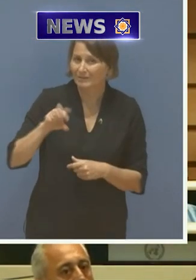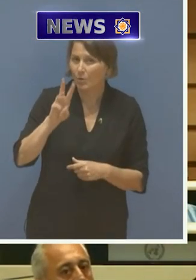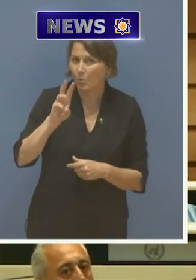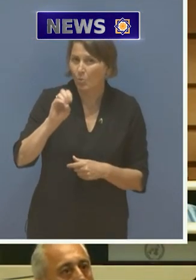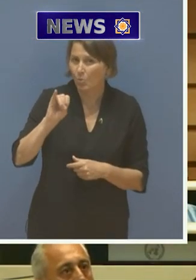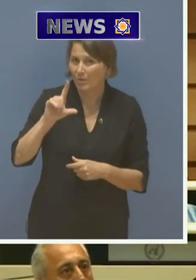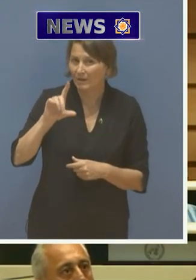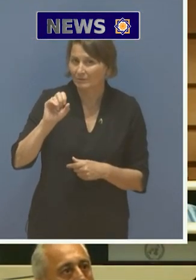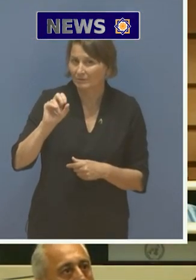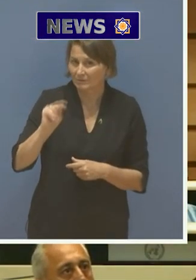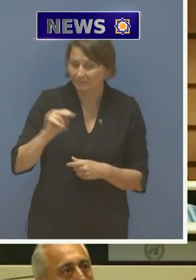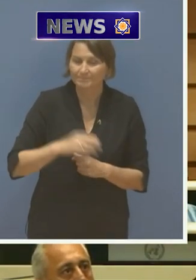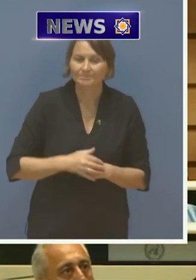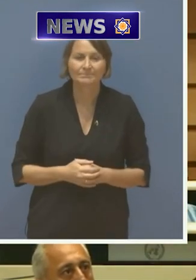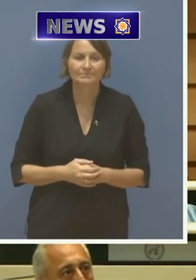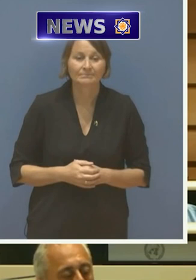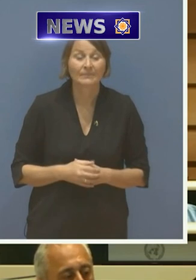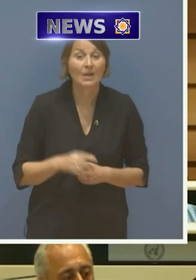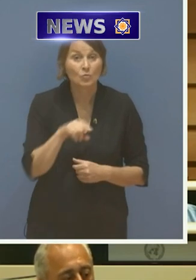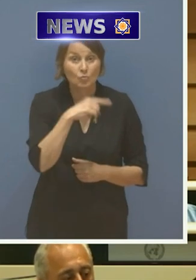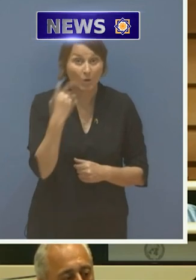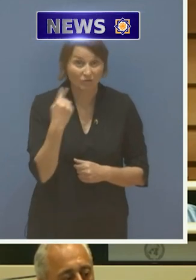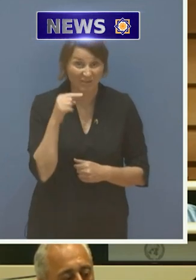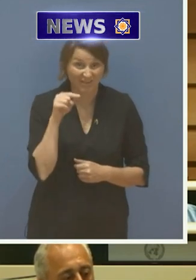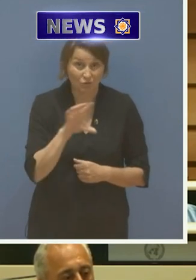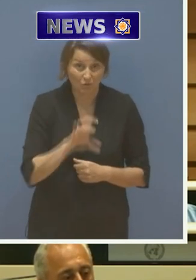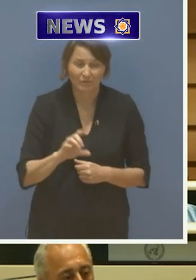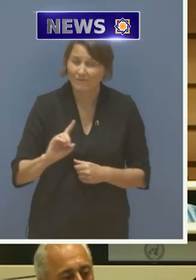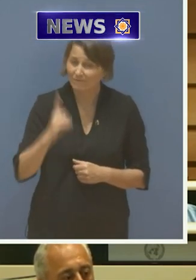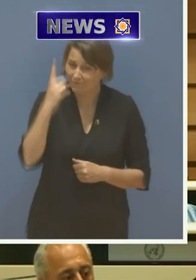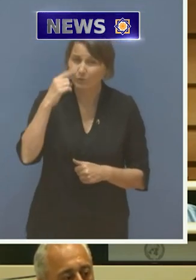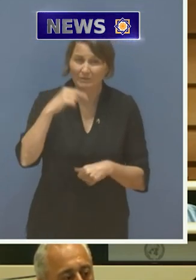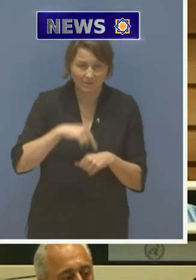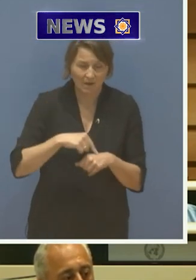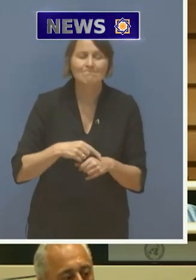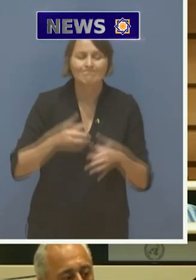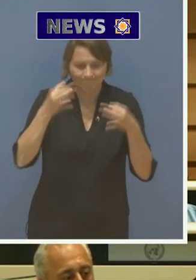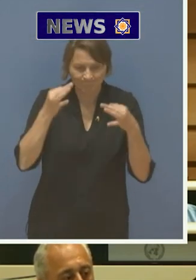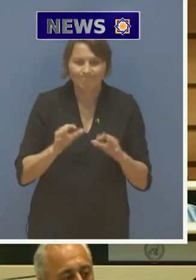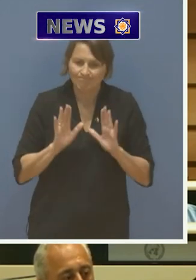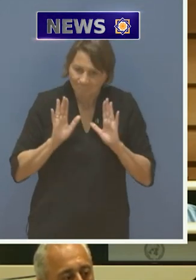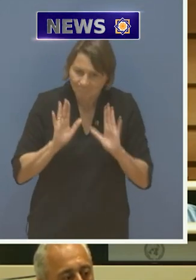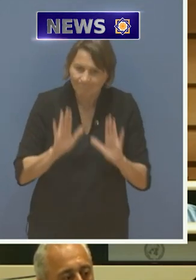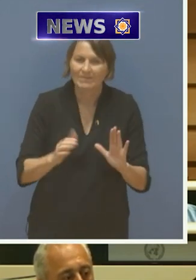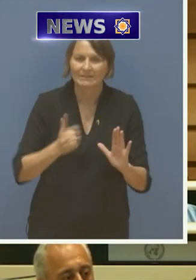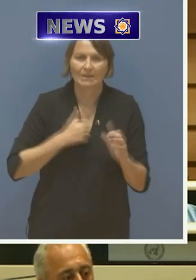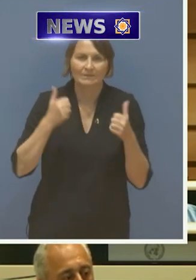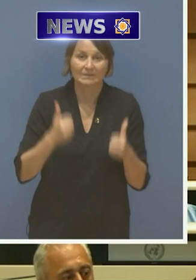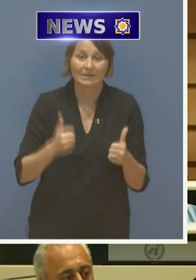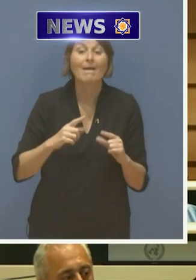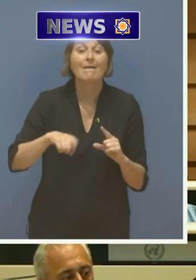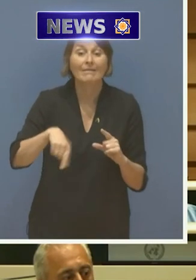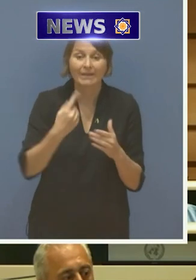people and their history, an Armenian state was recognized de facto on January 1920, and a jury on May 11,